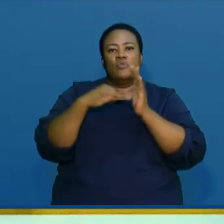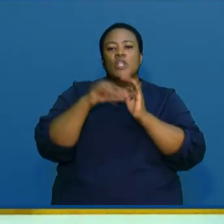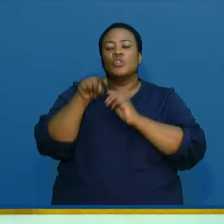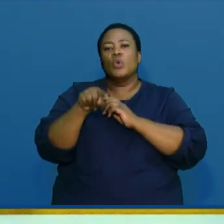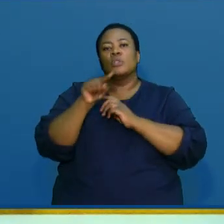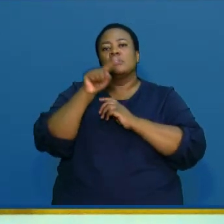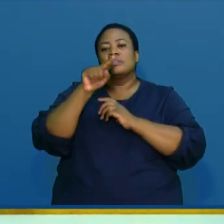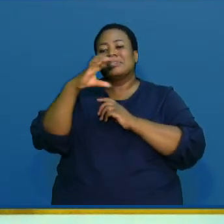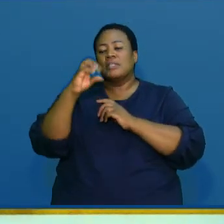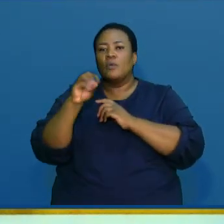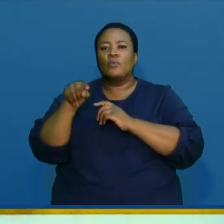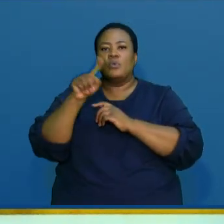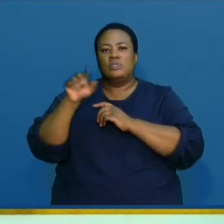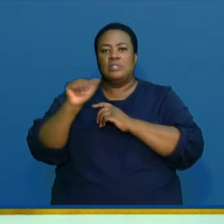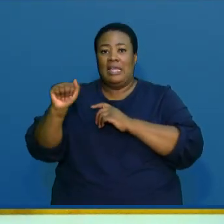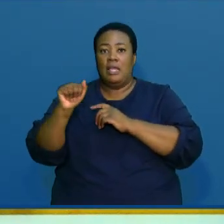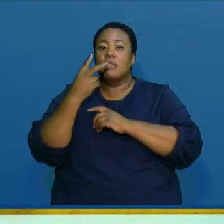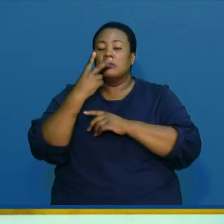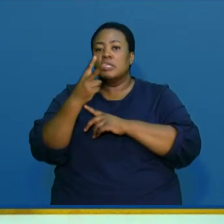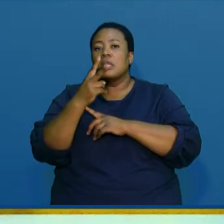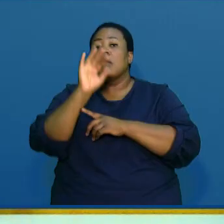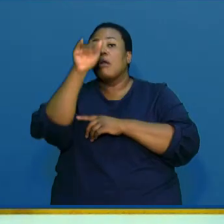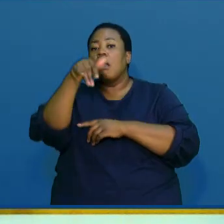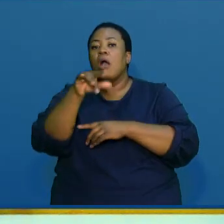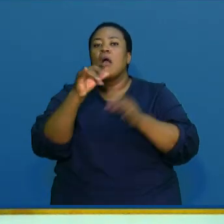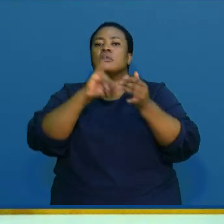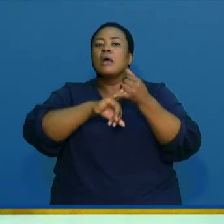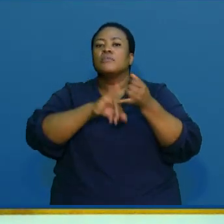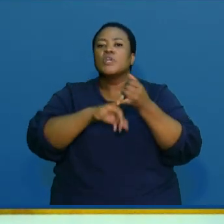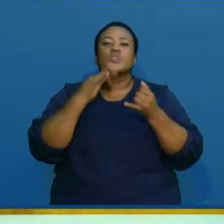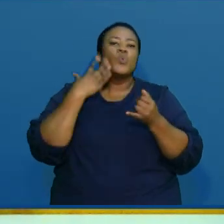www.wazamatrix.co.za to check when your next subject is playing. Well